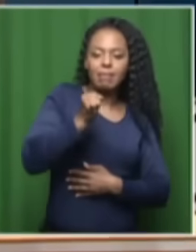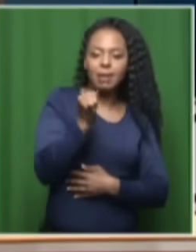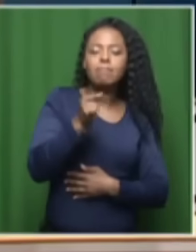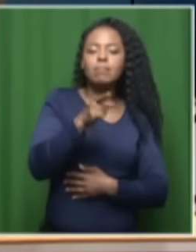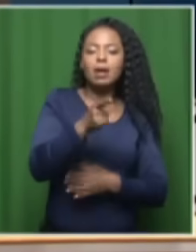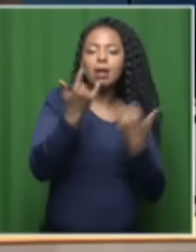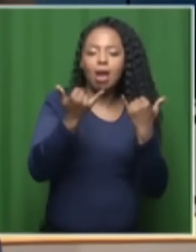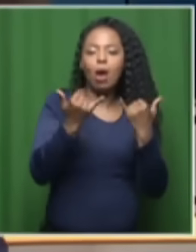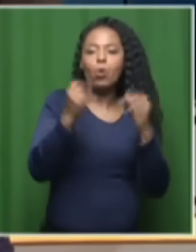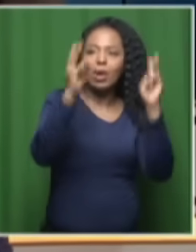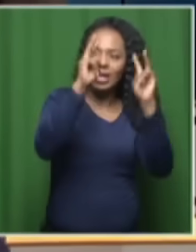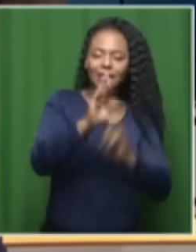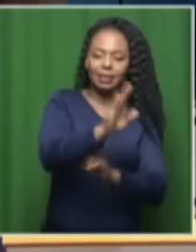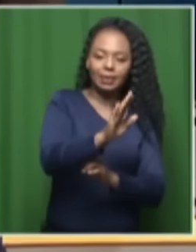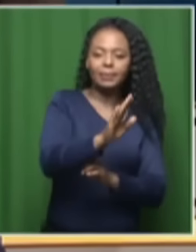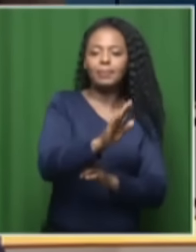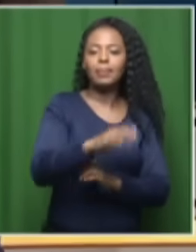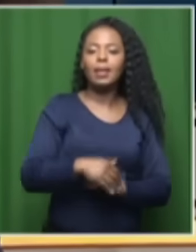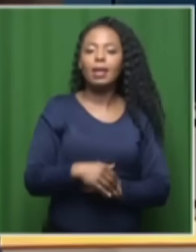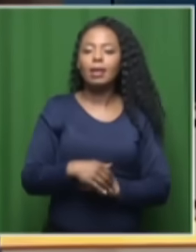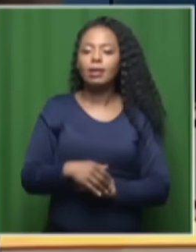back to the previous one and have a look at that.